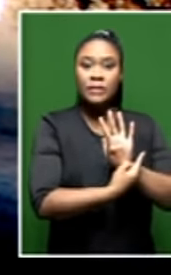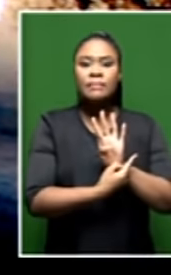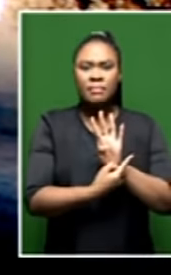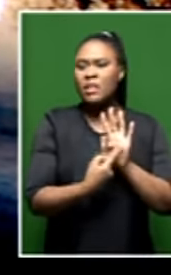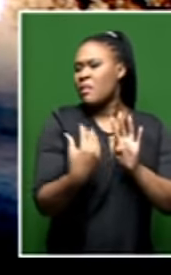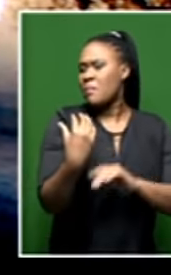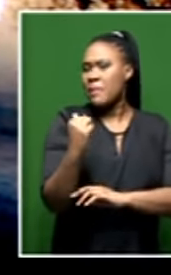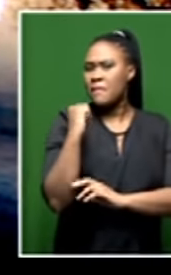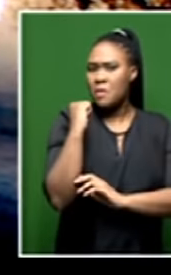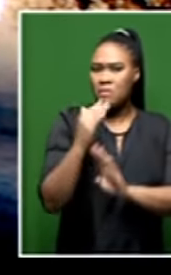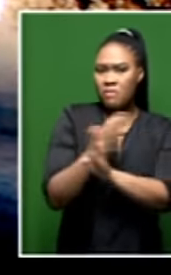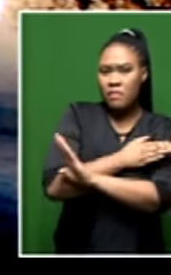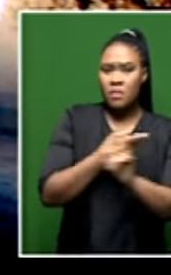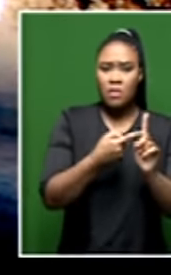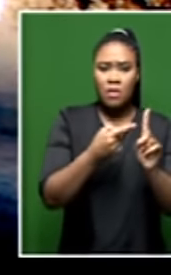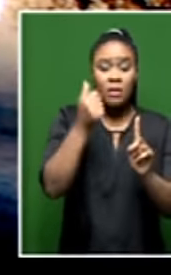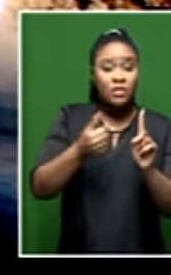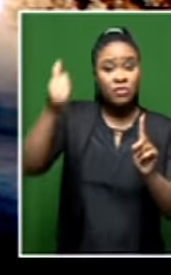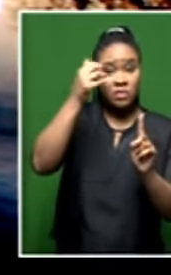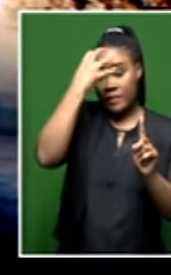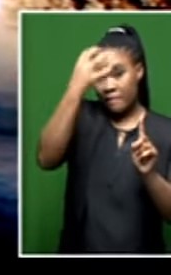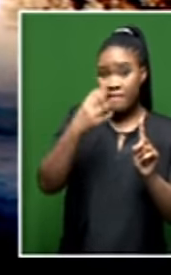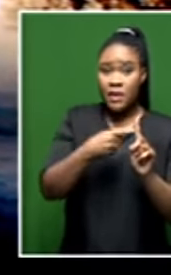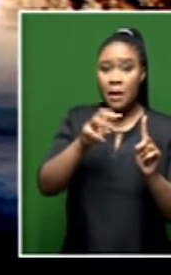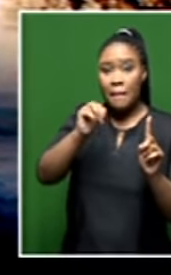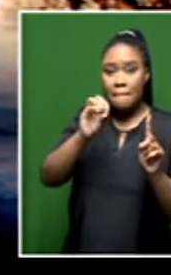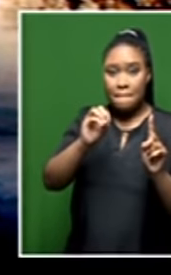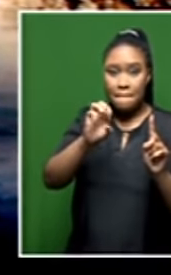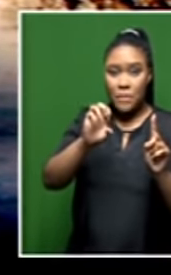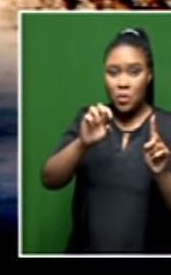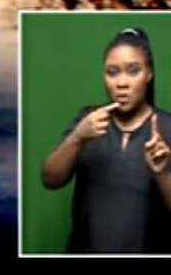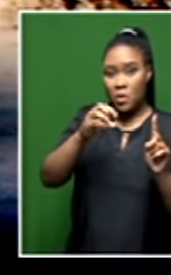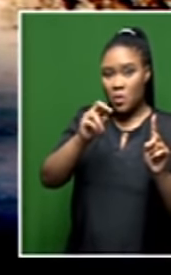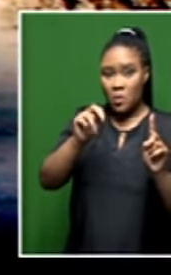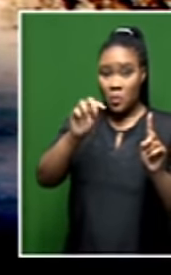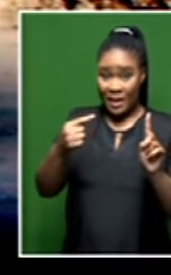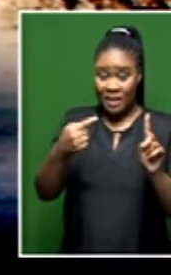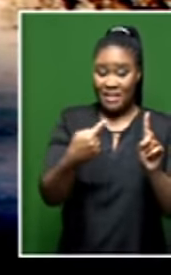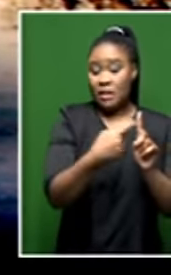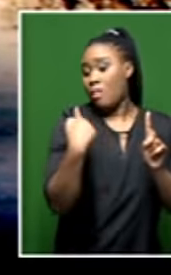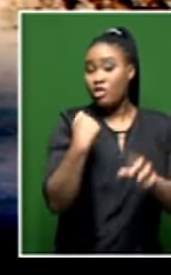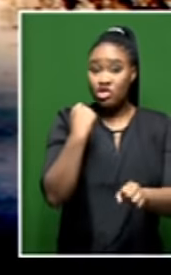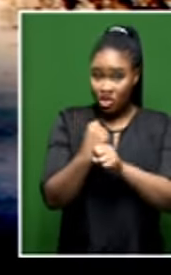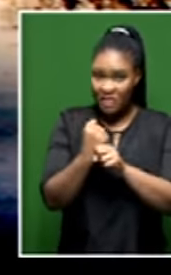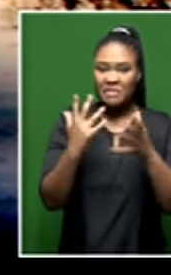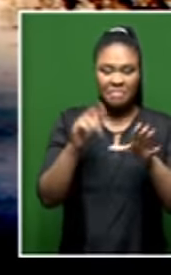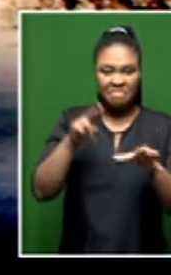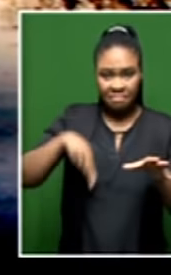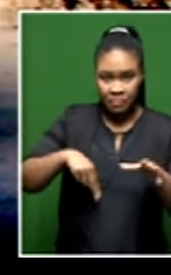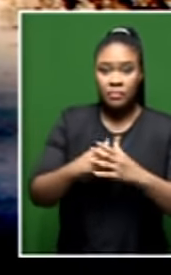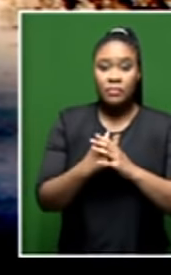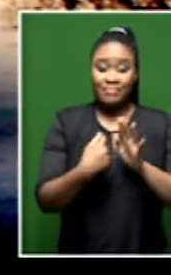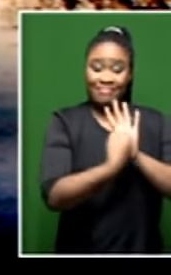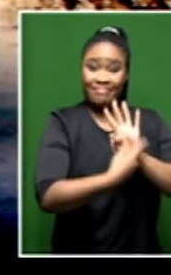replace former Chief Justice Mogoeng Mogoeng, whose term ended in October last year. The four judges are Gauteng High Court